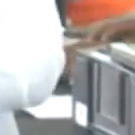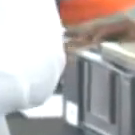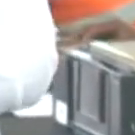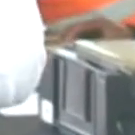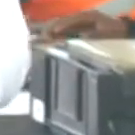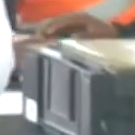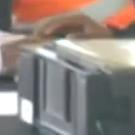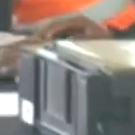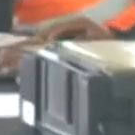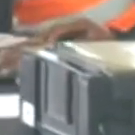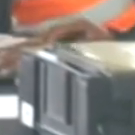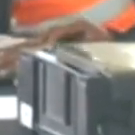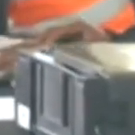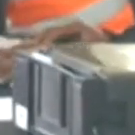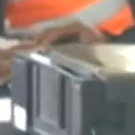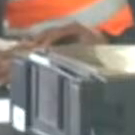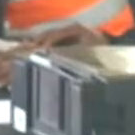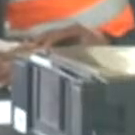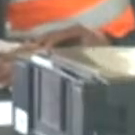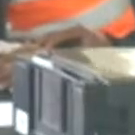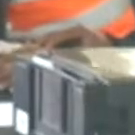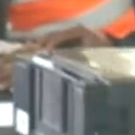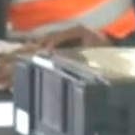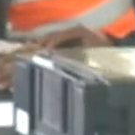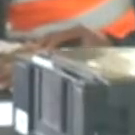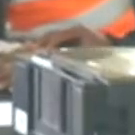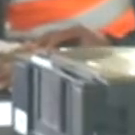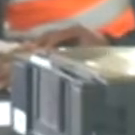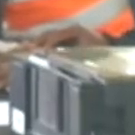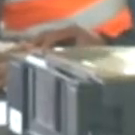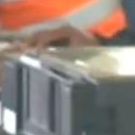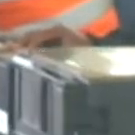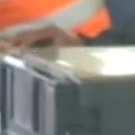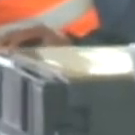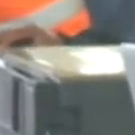debate 2022 nairobi governor debates